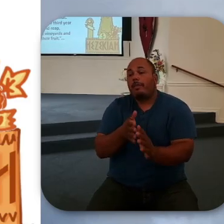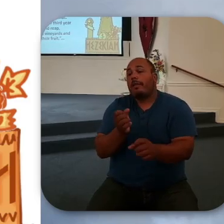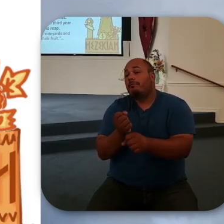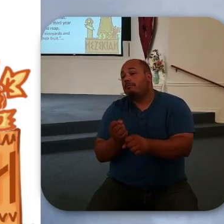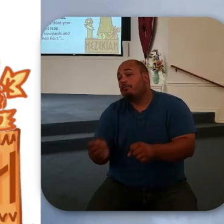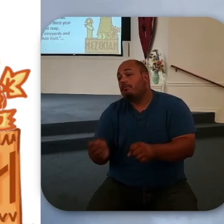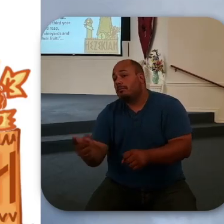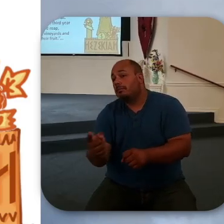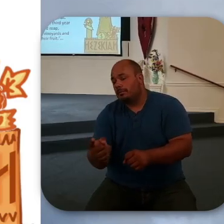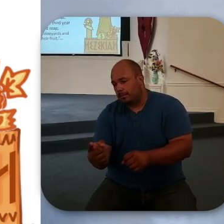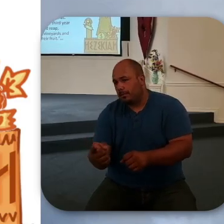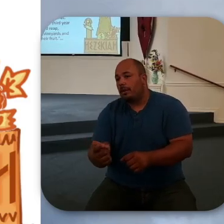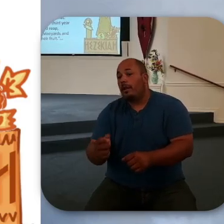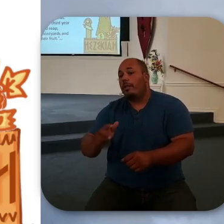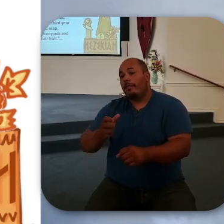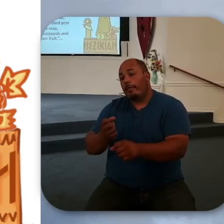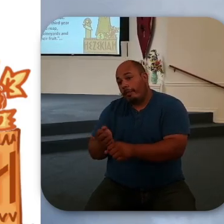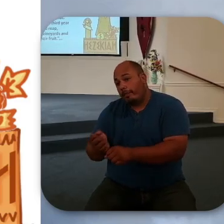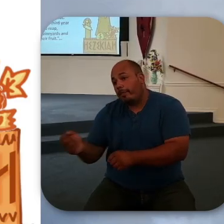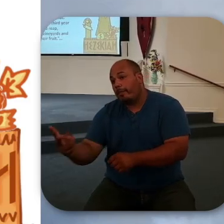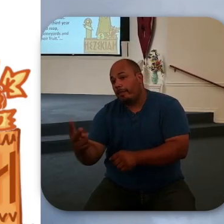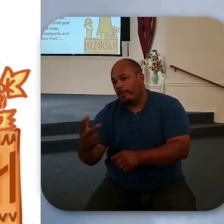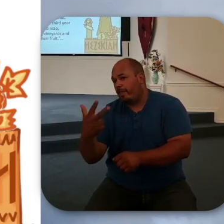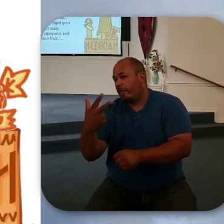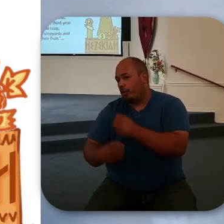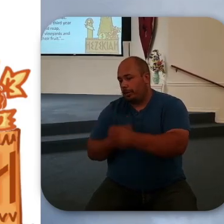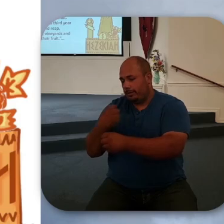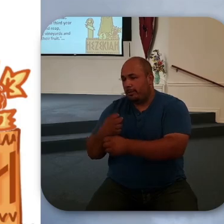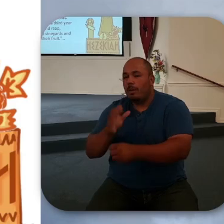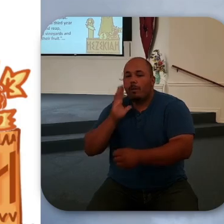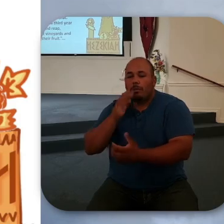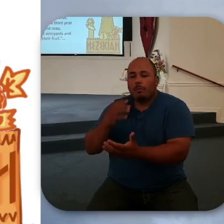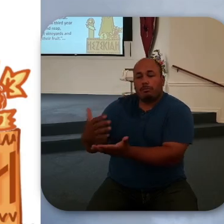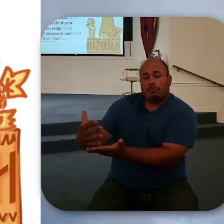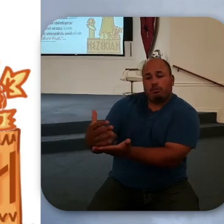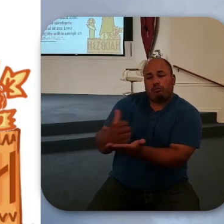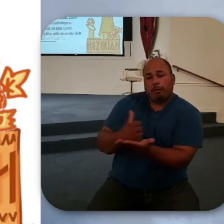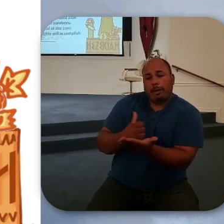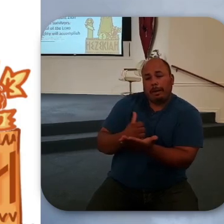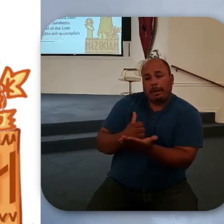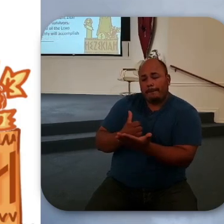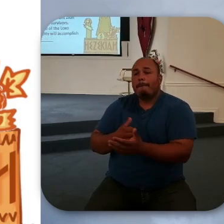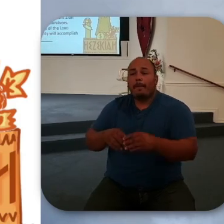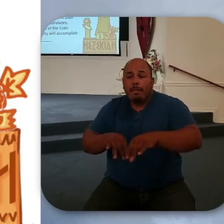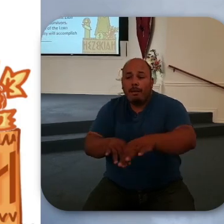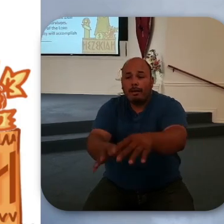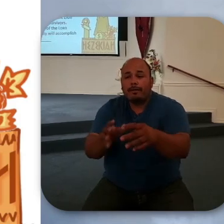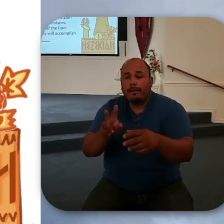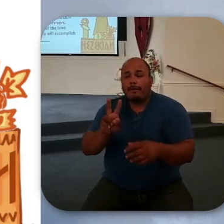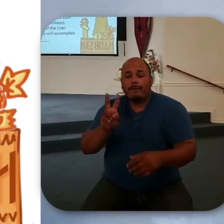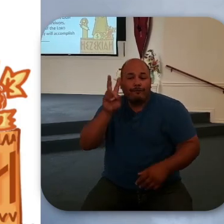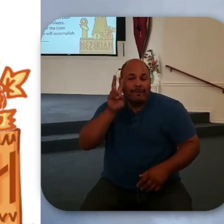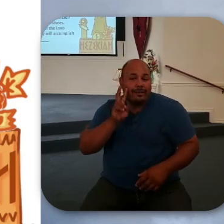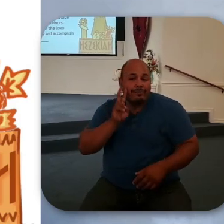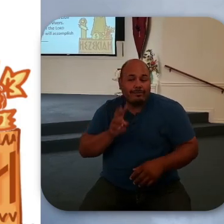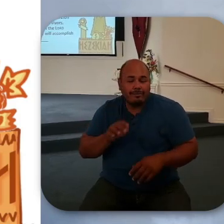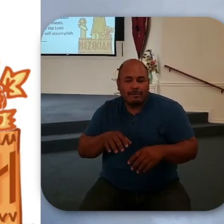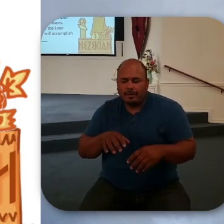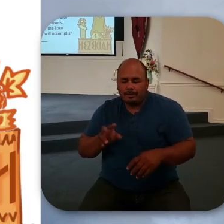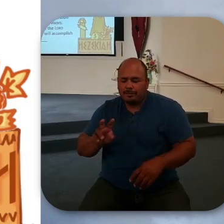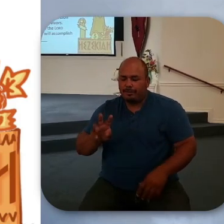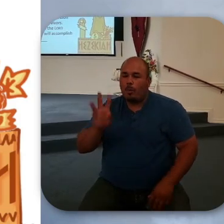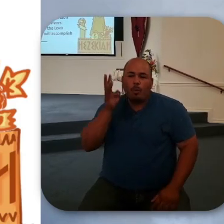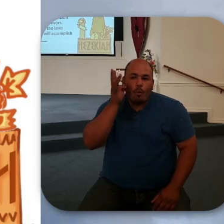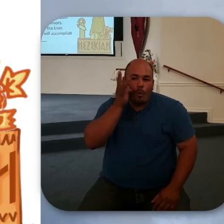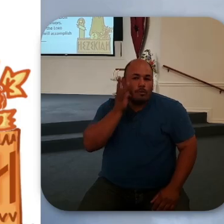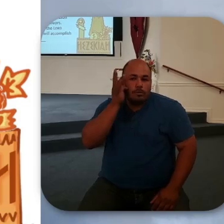that. But in the third year, sow and reap, plant vineyards and eat their fruit. Once more, a remnant of the kingdom of Judah will take